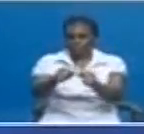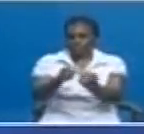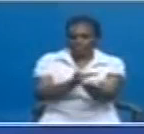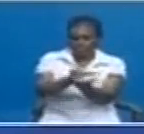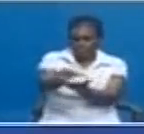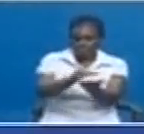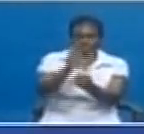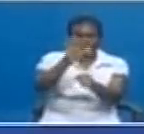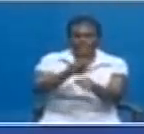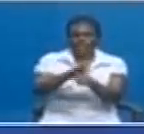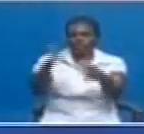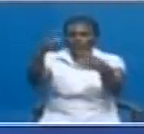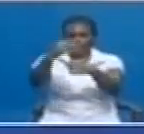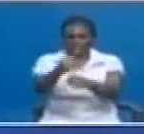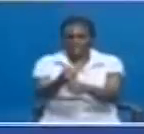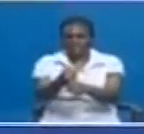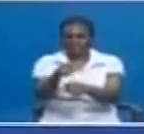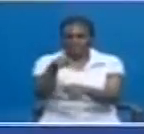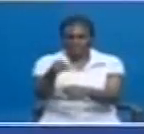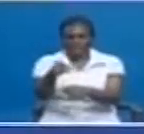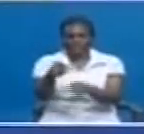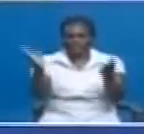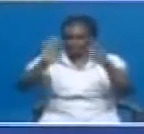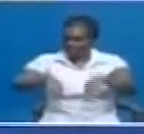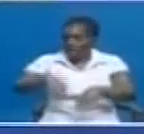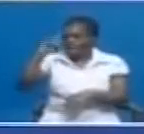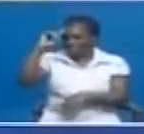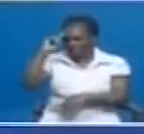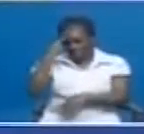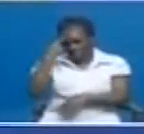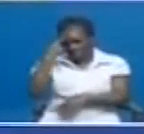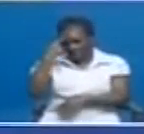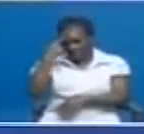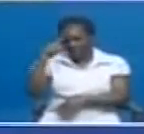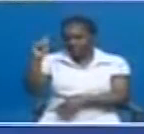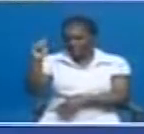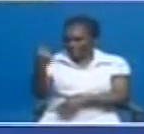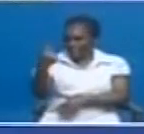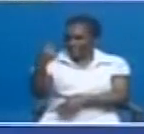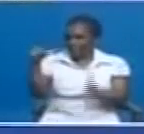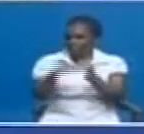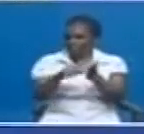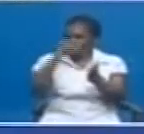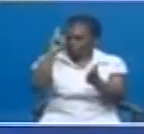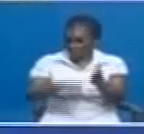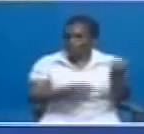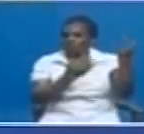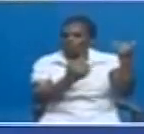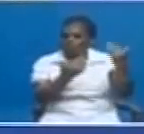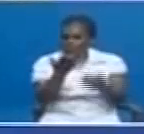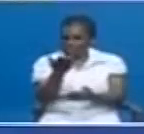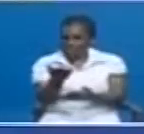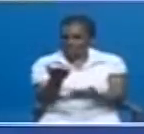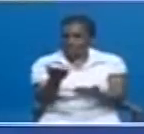out most companies that are untenable. I think the issue with Kenya is that, yes, there is that whole too big